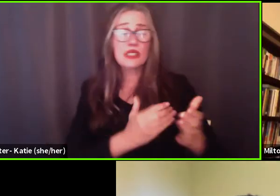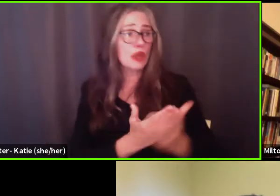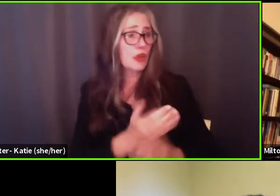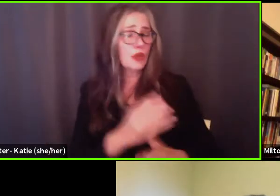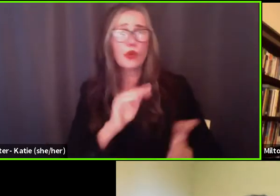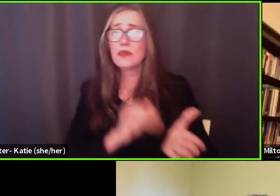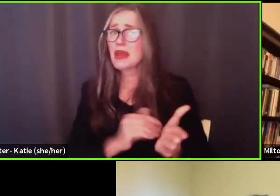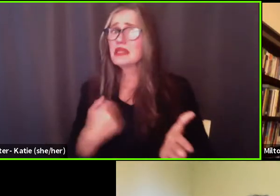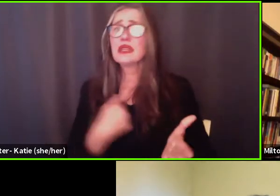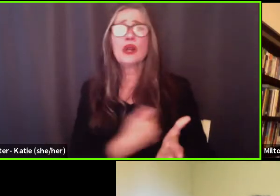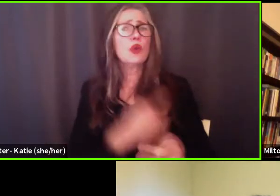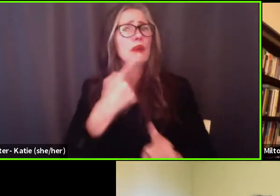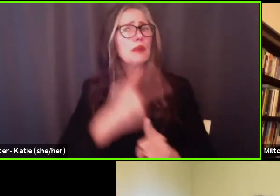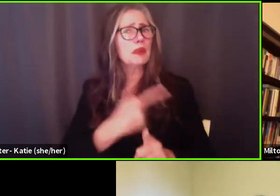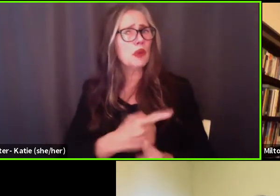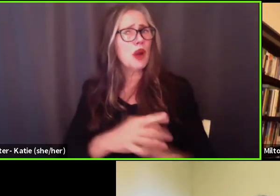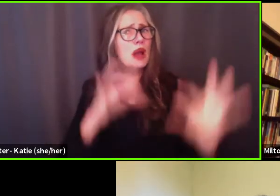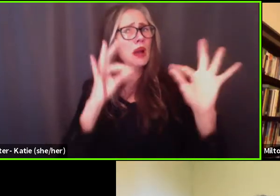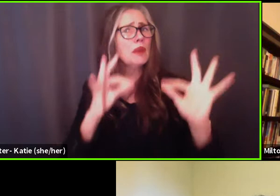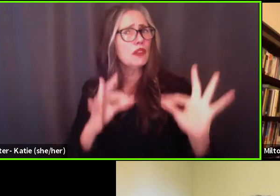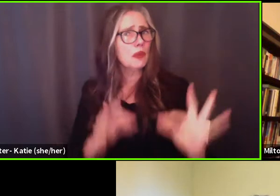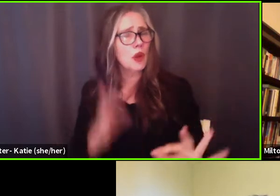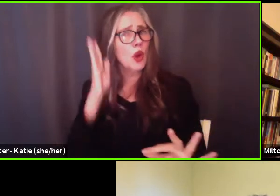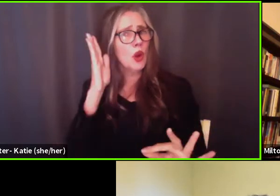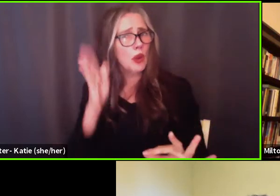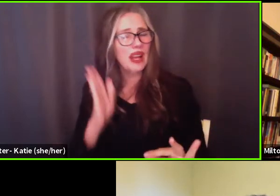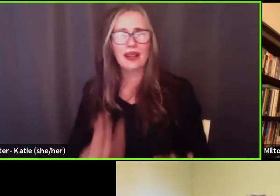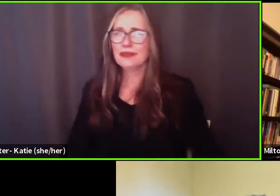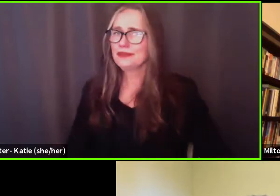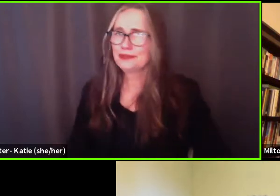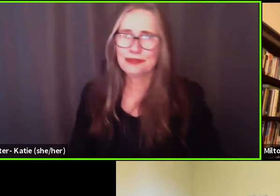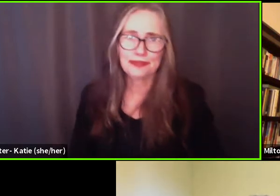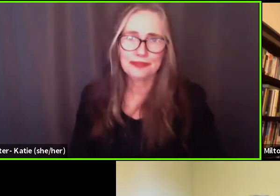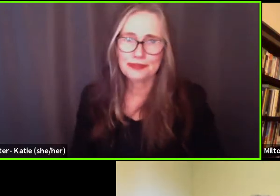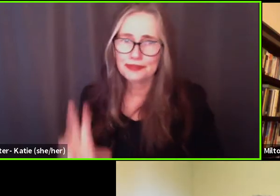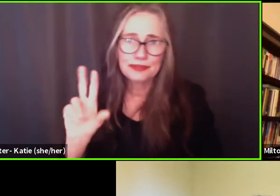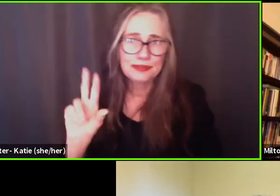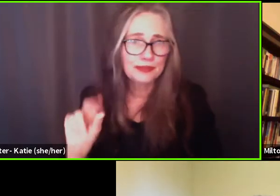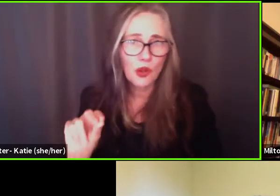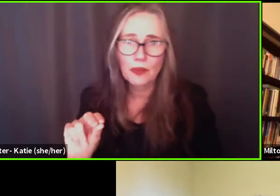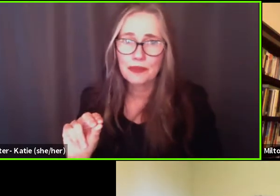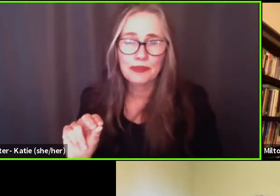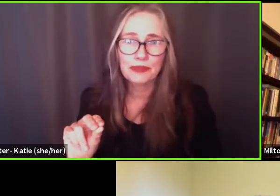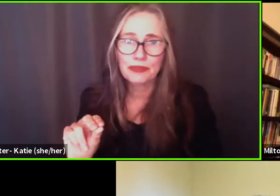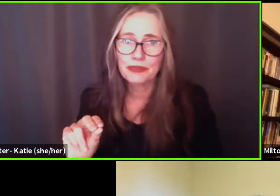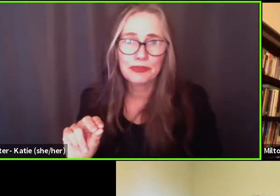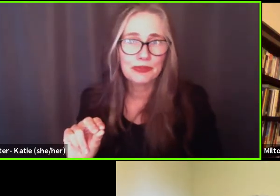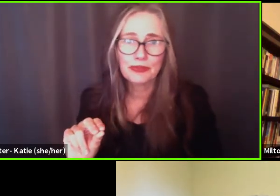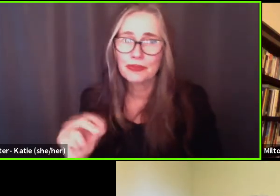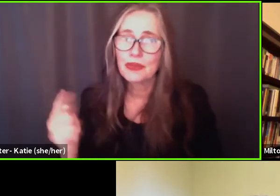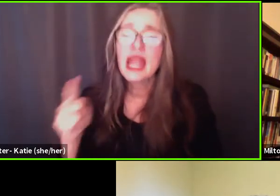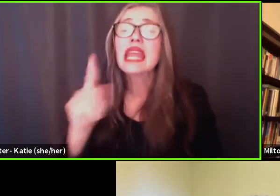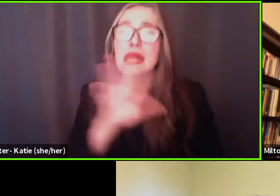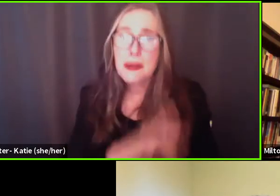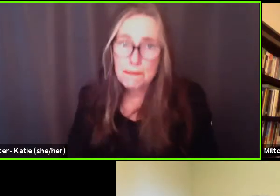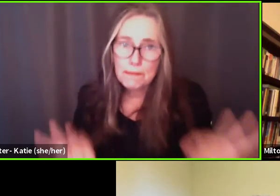all as a precursor to suggest that history is crucial for us to understand precisely what is at stake when we embrace